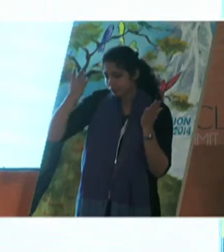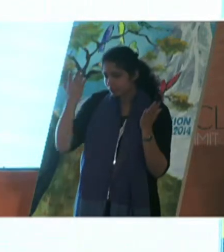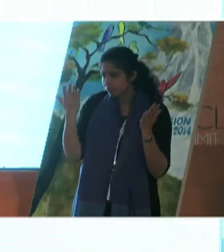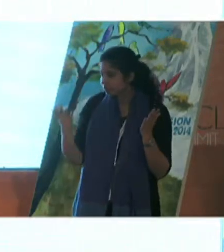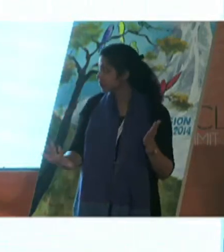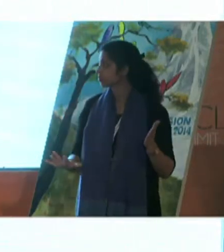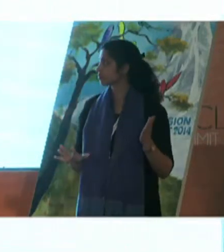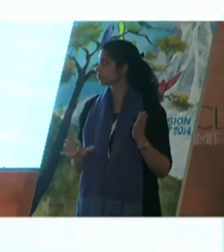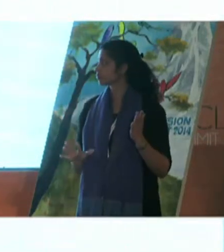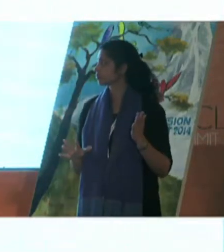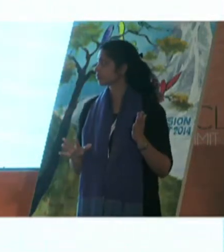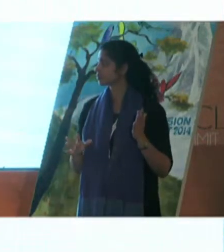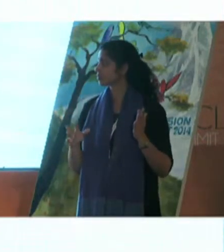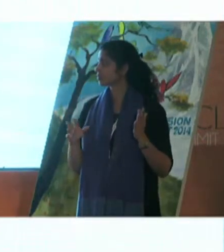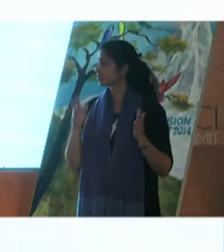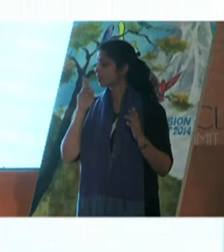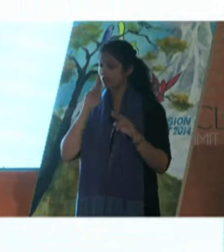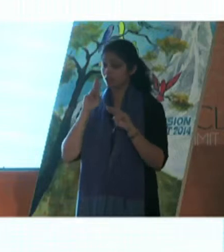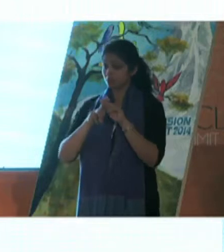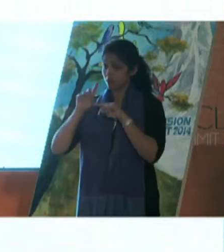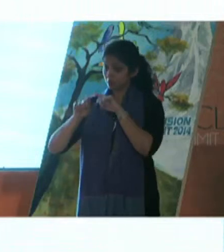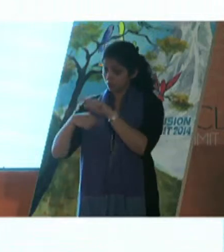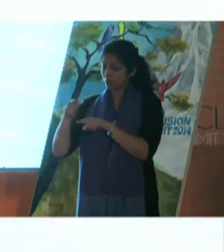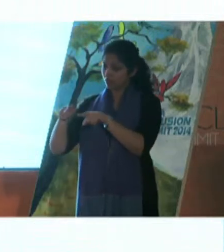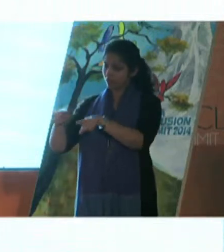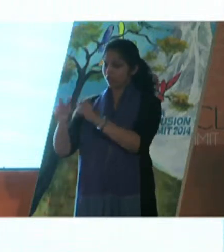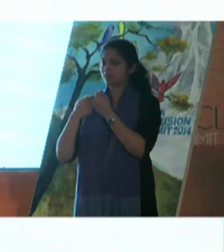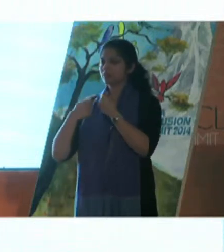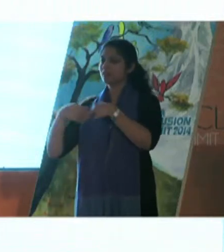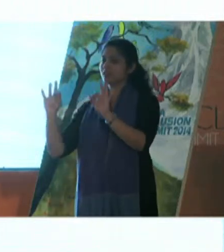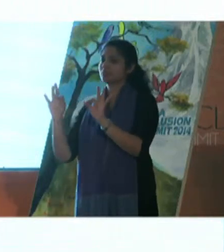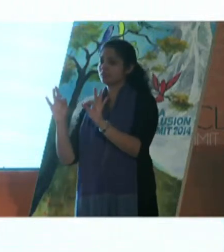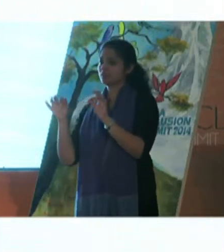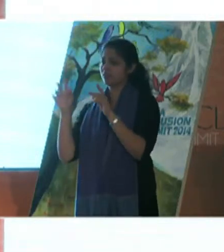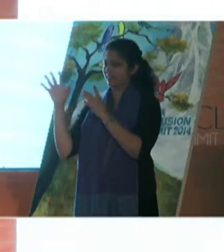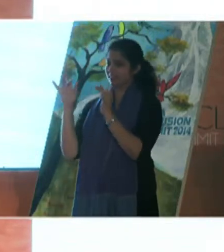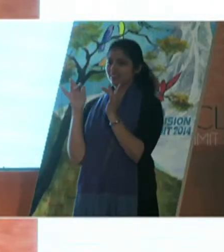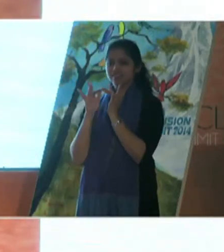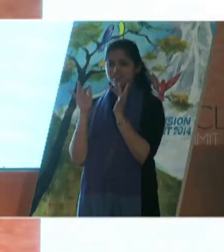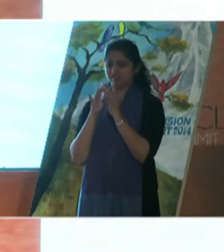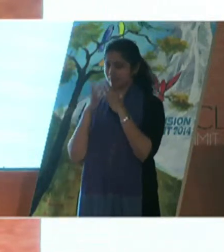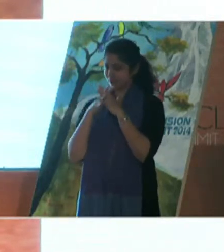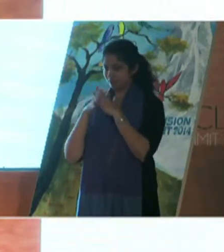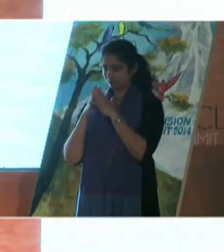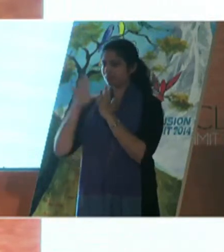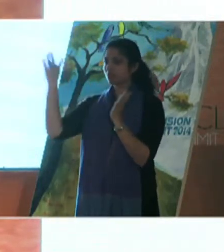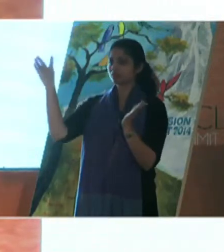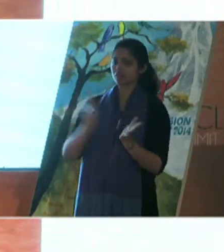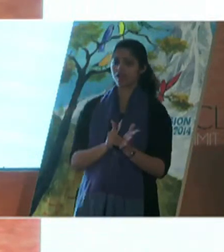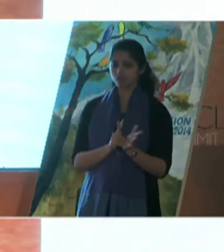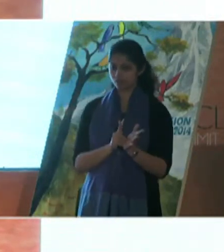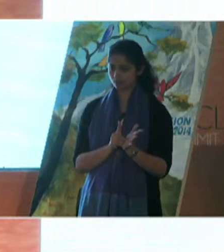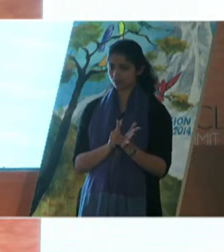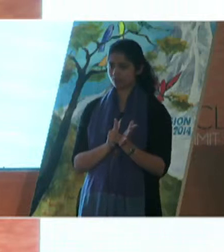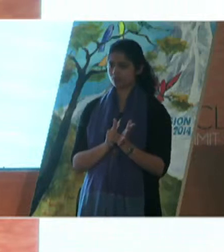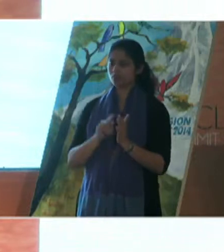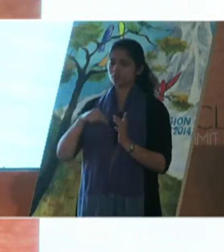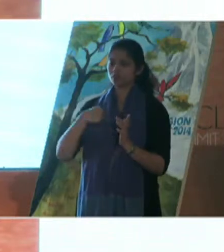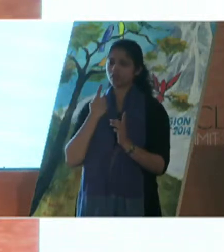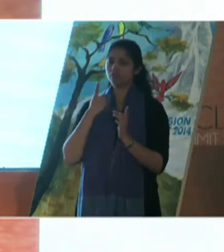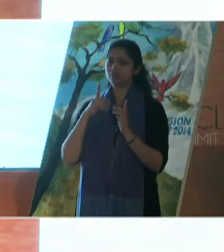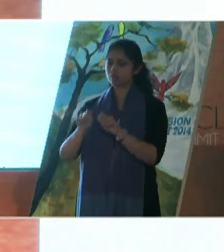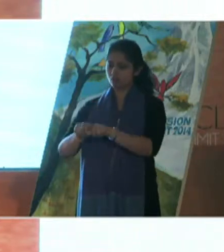under brochures, media, brochures. If you know anyone that carries a plan for social